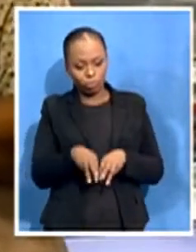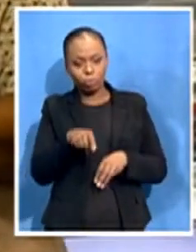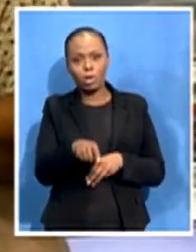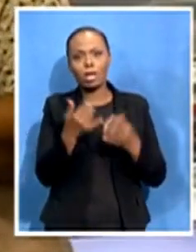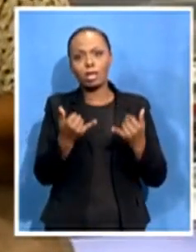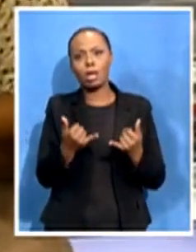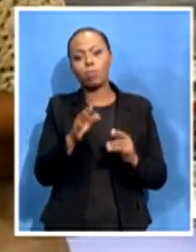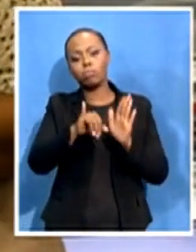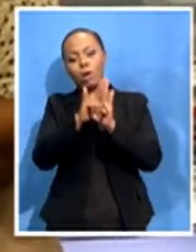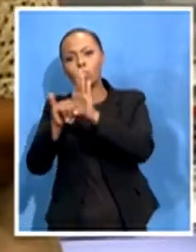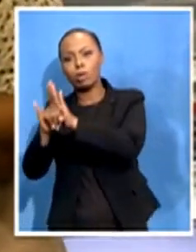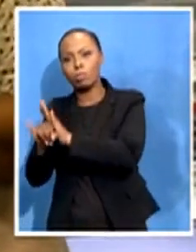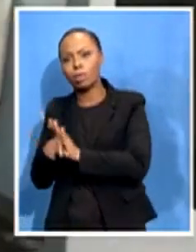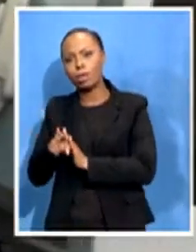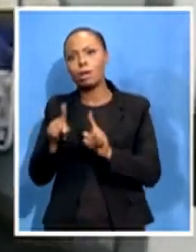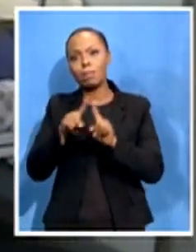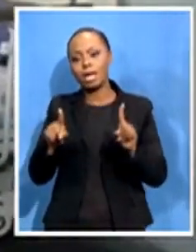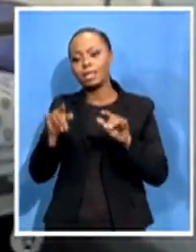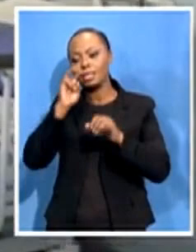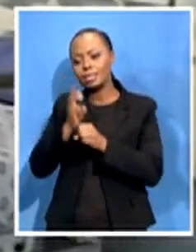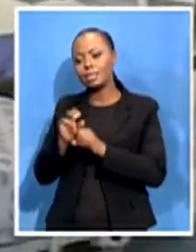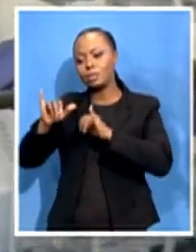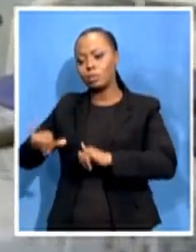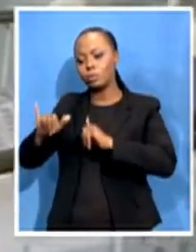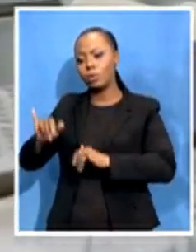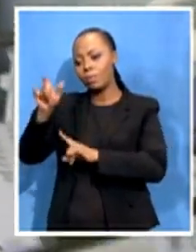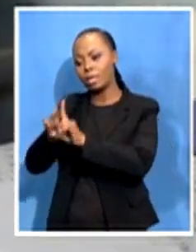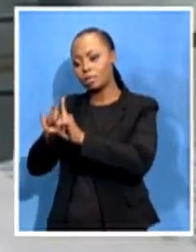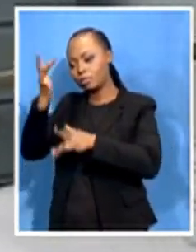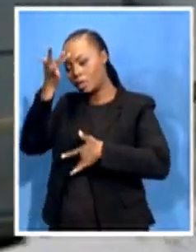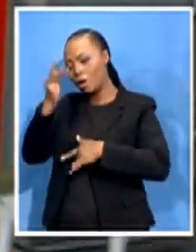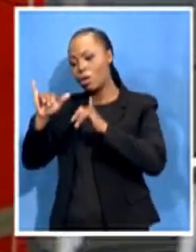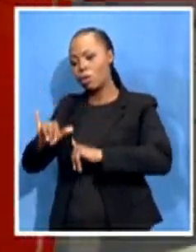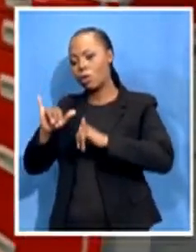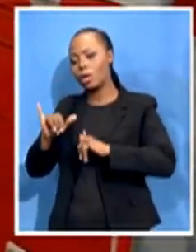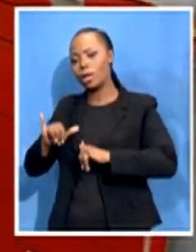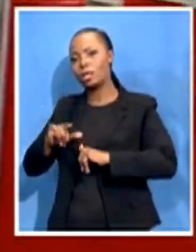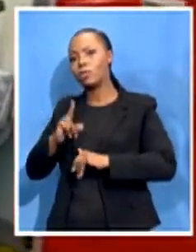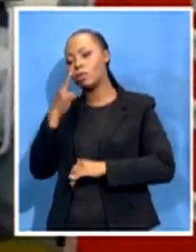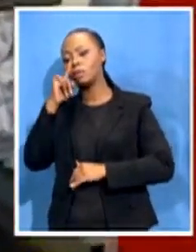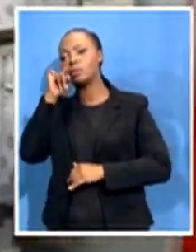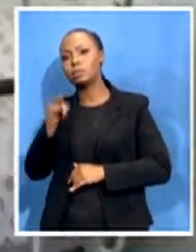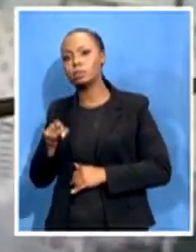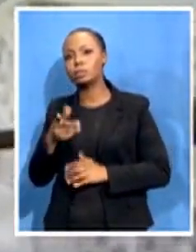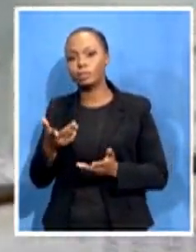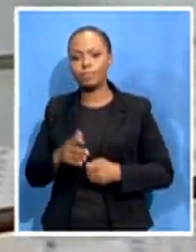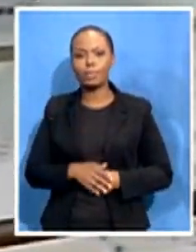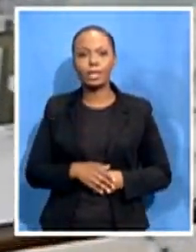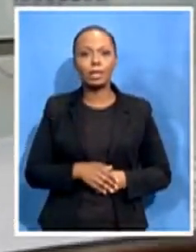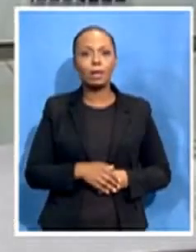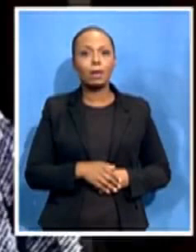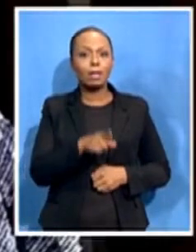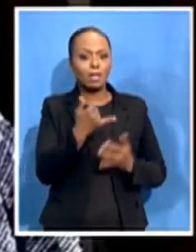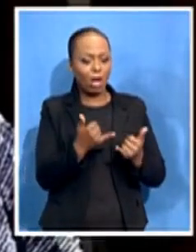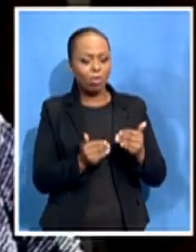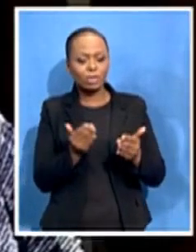there while awaiting test results. There was an appeal for better management to get patients to beds, among others, at Livingstone